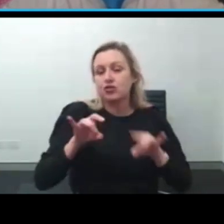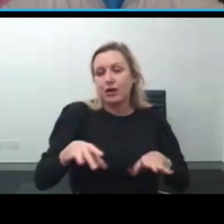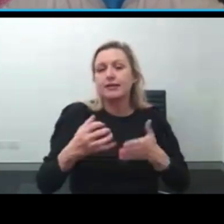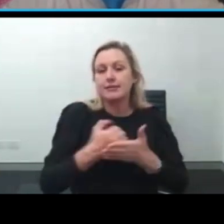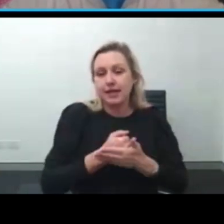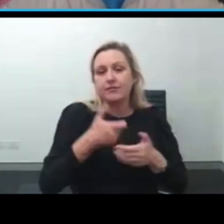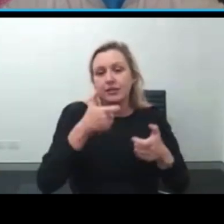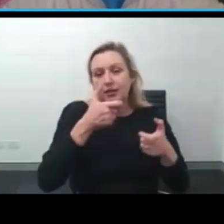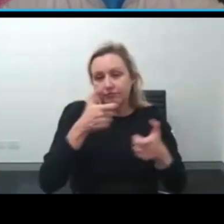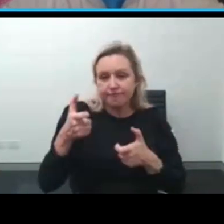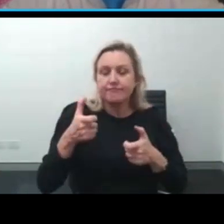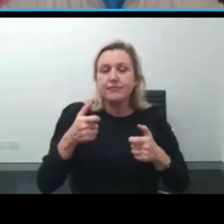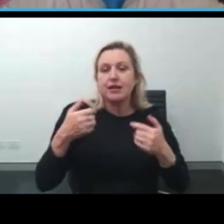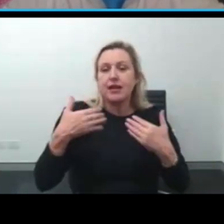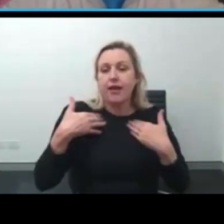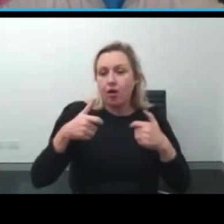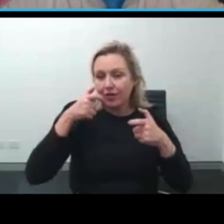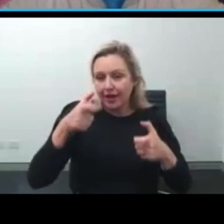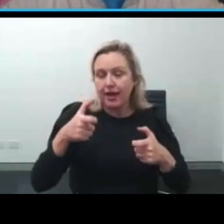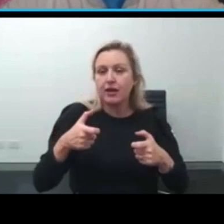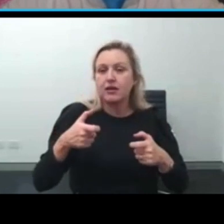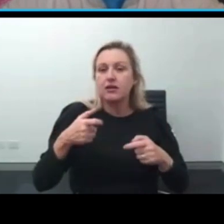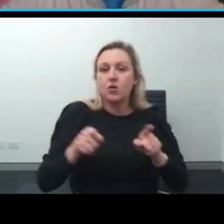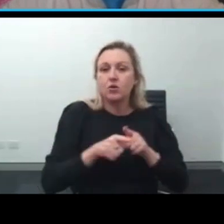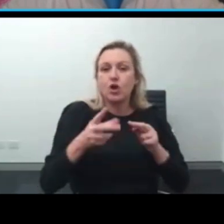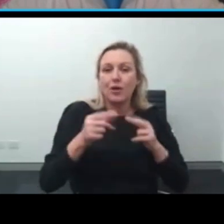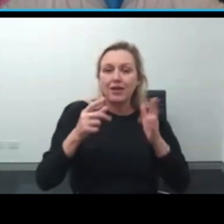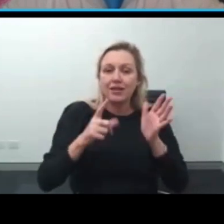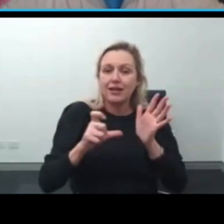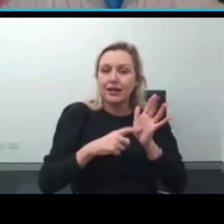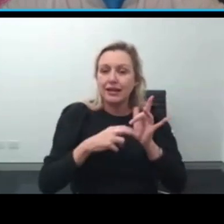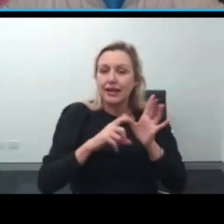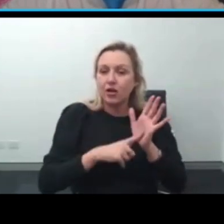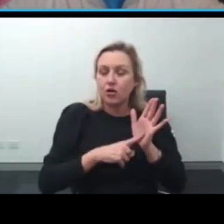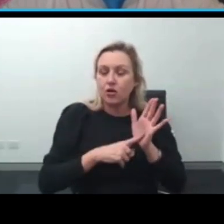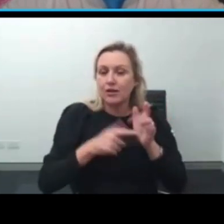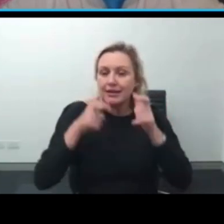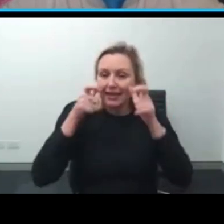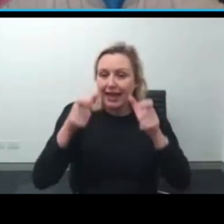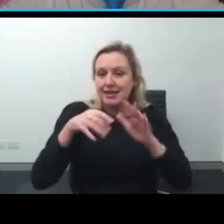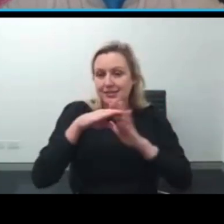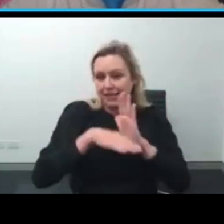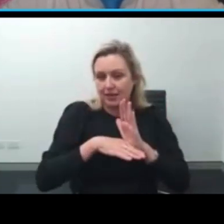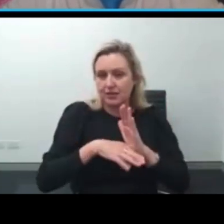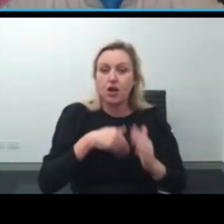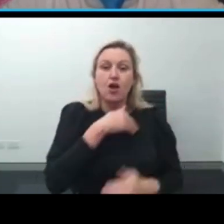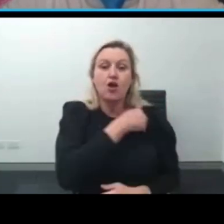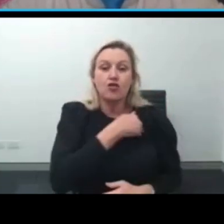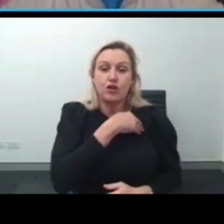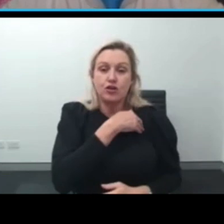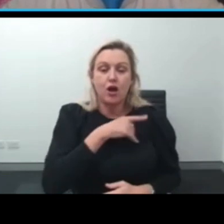Healthcare in the context of the clinical care standard. We'll draft the quality standards